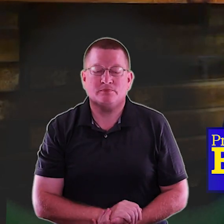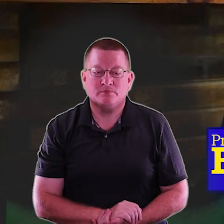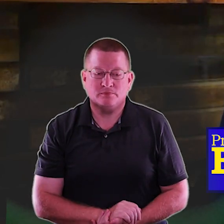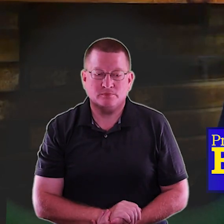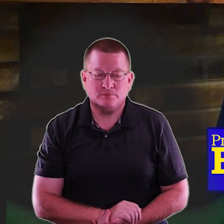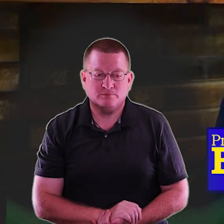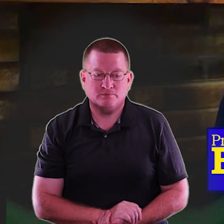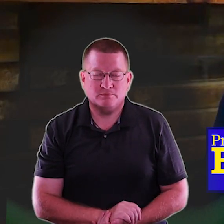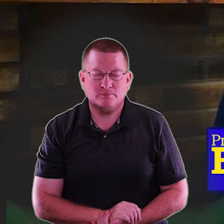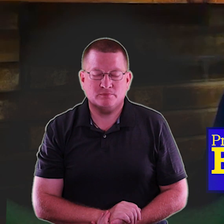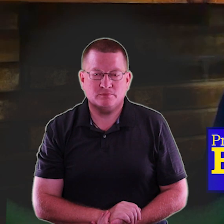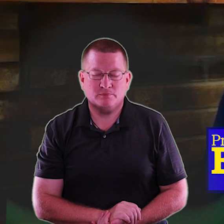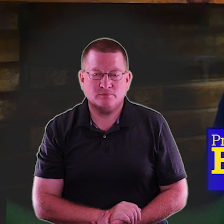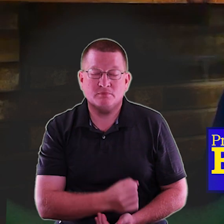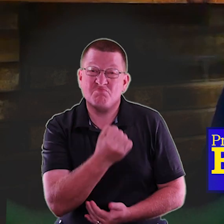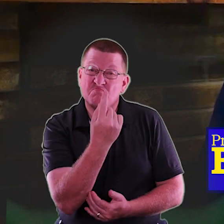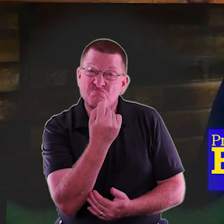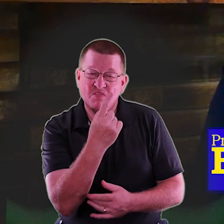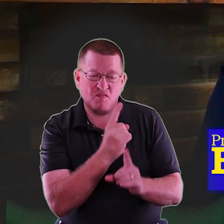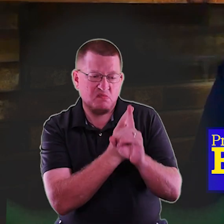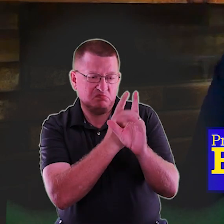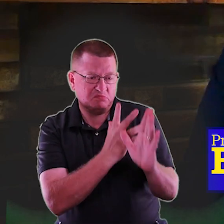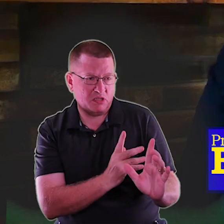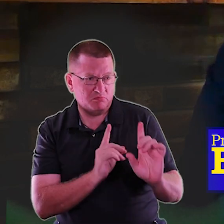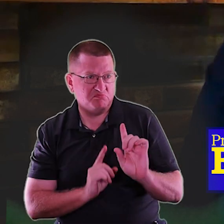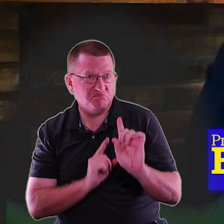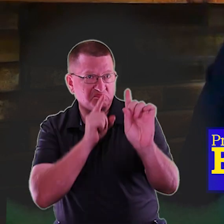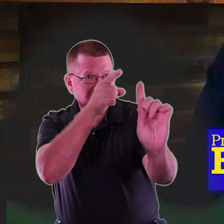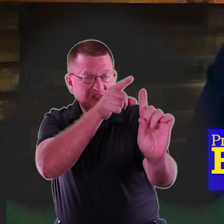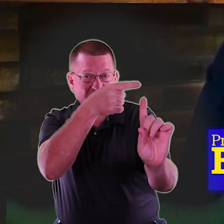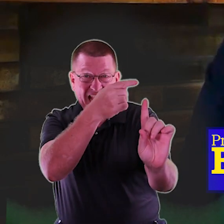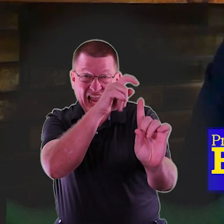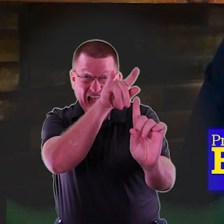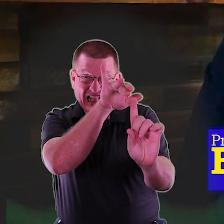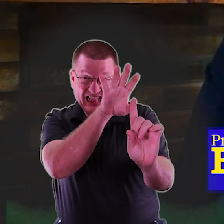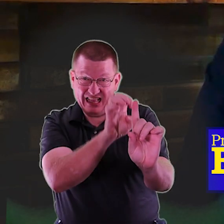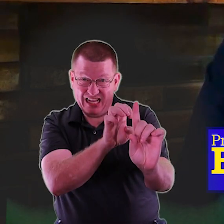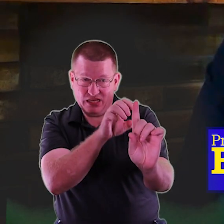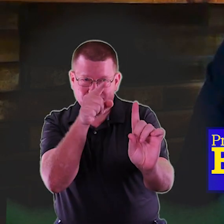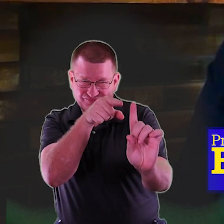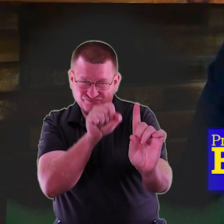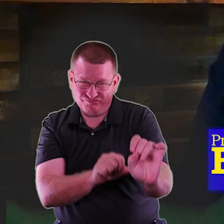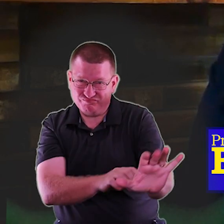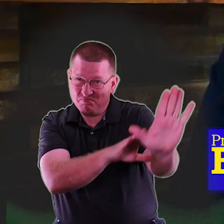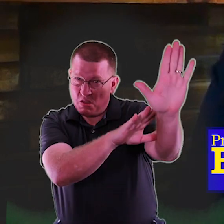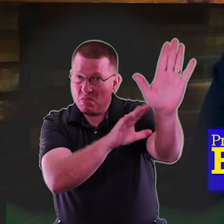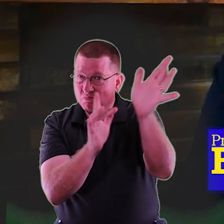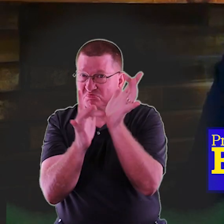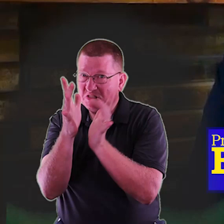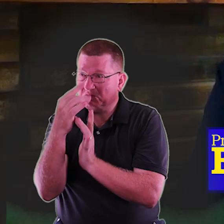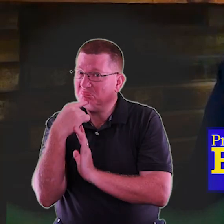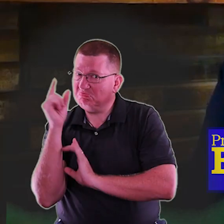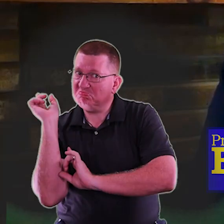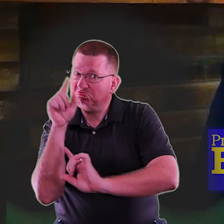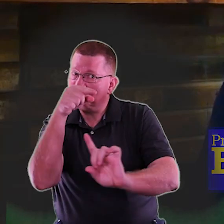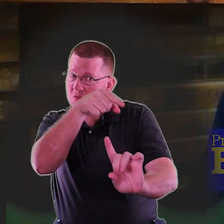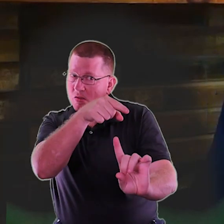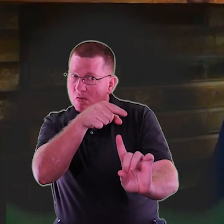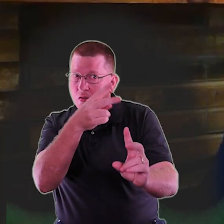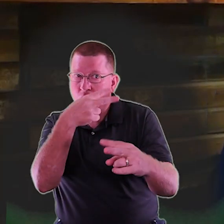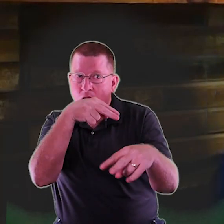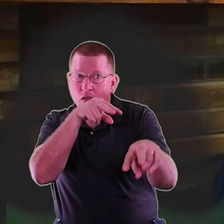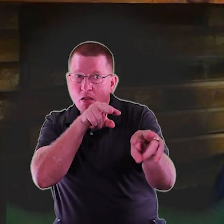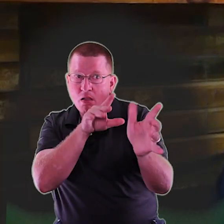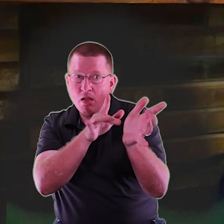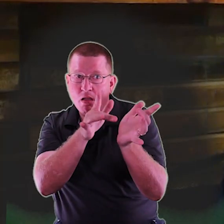Now the 11 disciples went to Galilee, to the mountain to which Jesus had directed them. When they saw him, they worshipped him, but